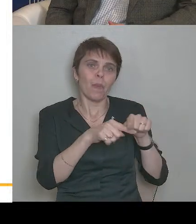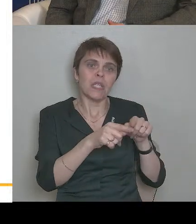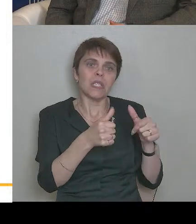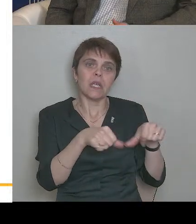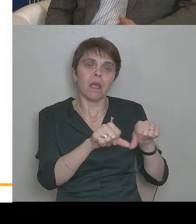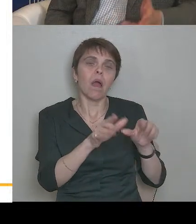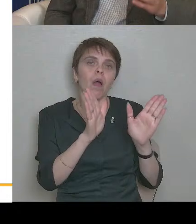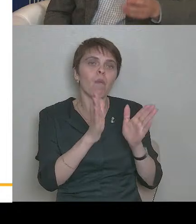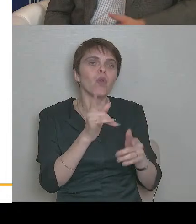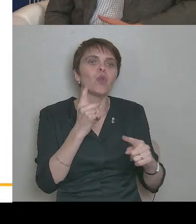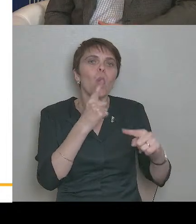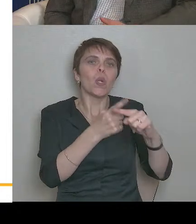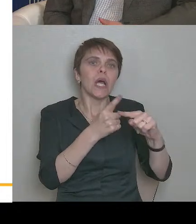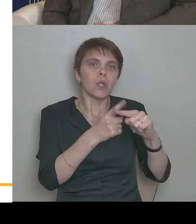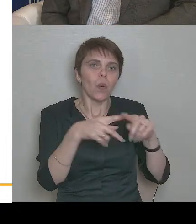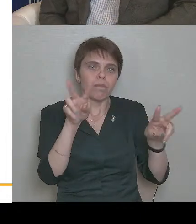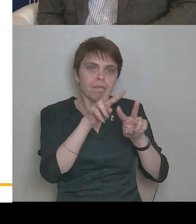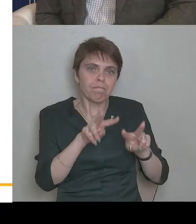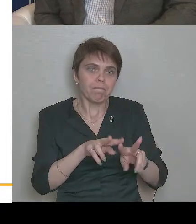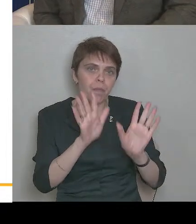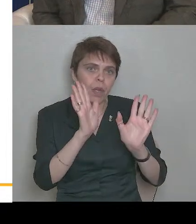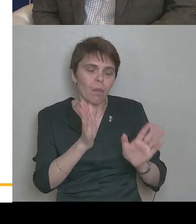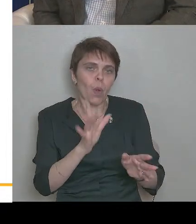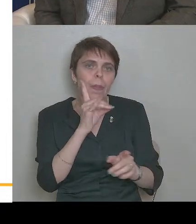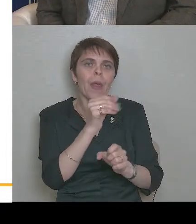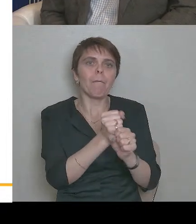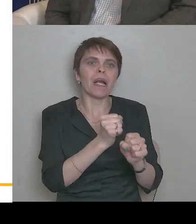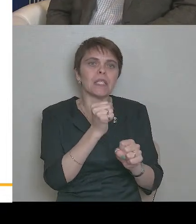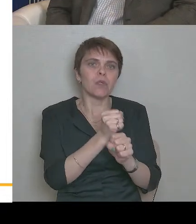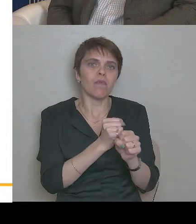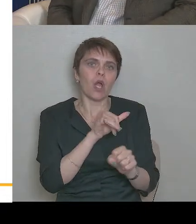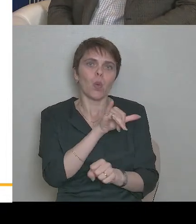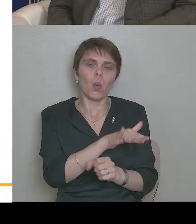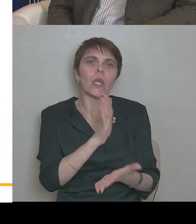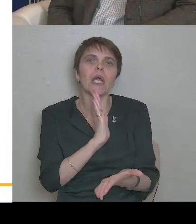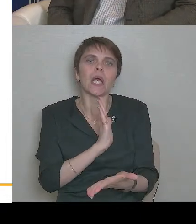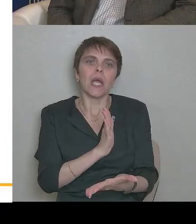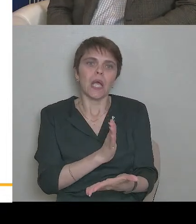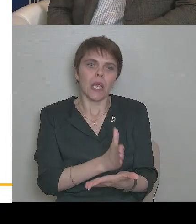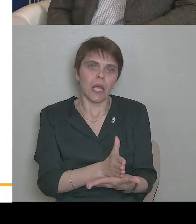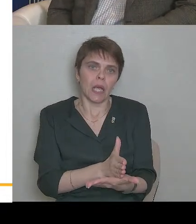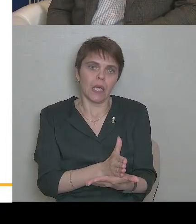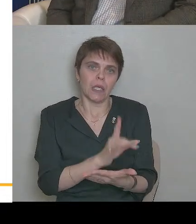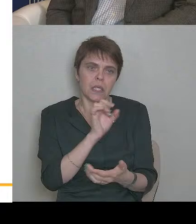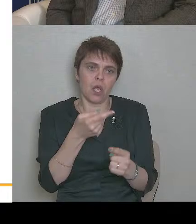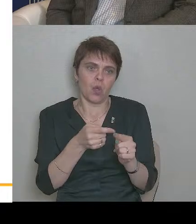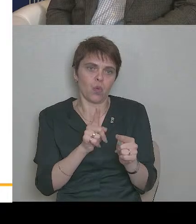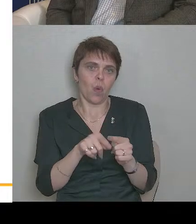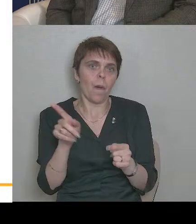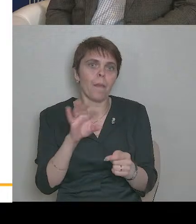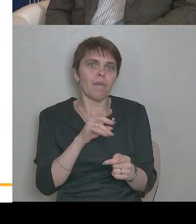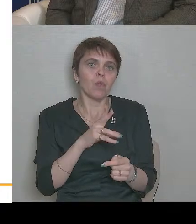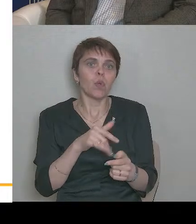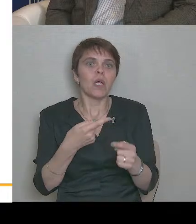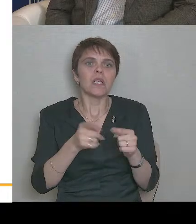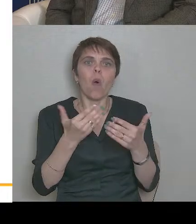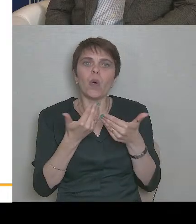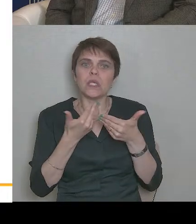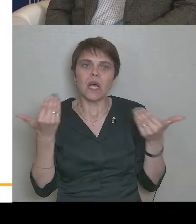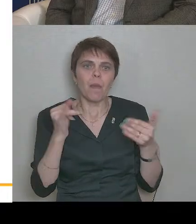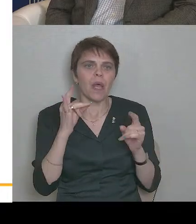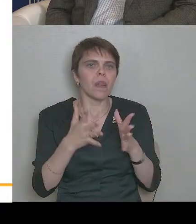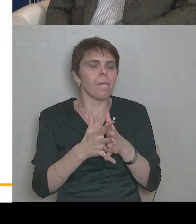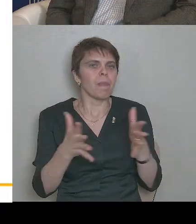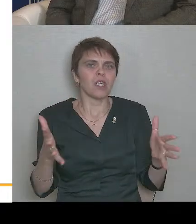is going to try to give additional interpretations, and they have already developed certain draft documents to this effect.